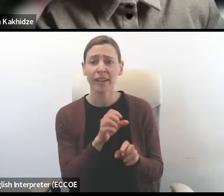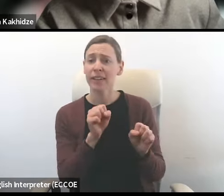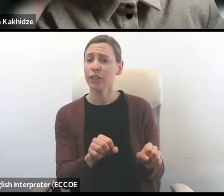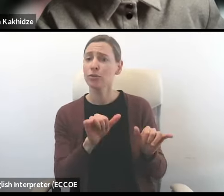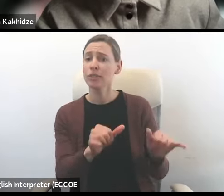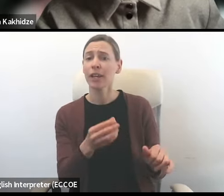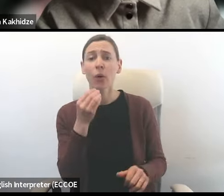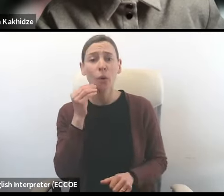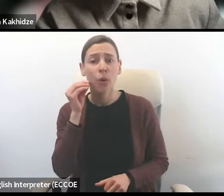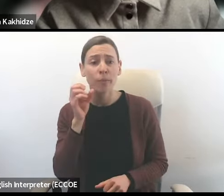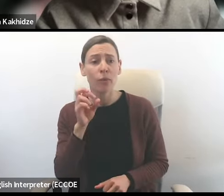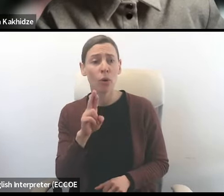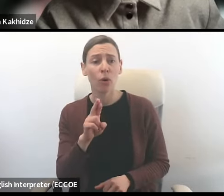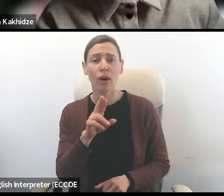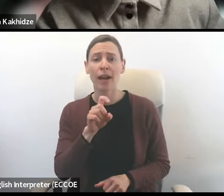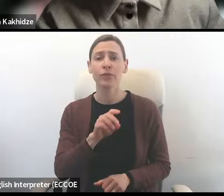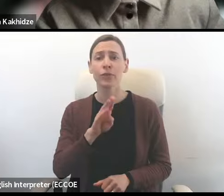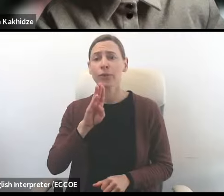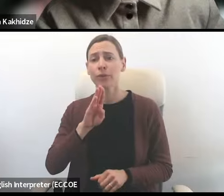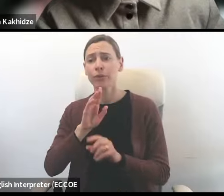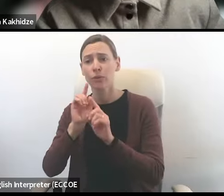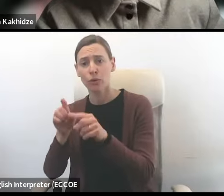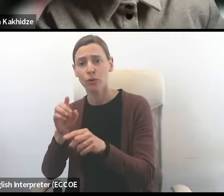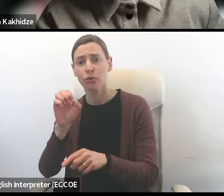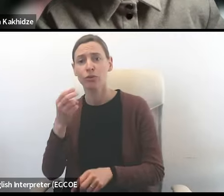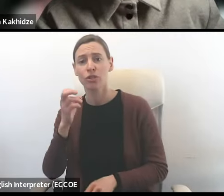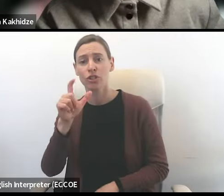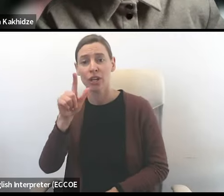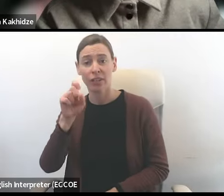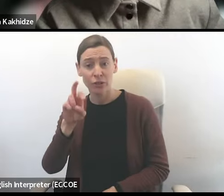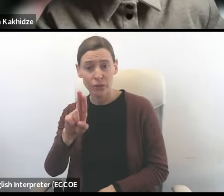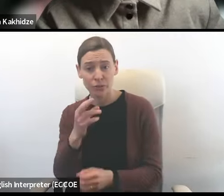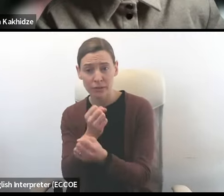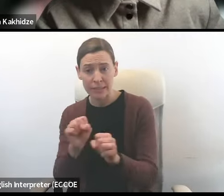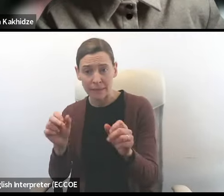shelter many times during the day?